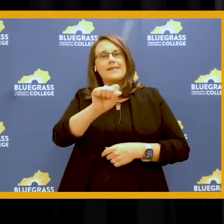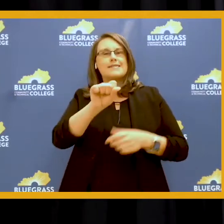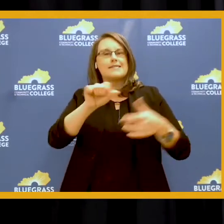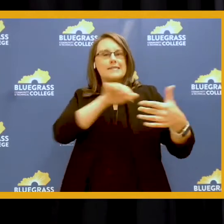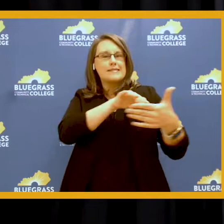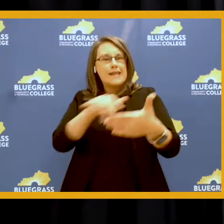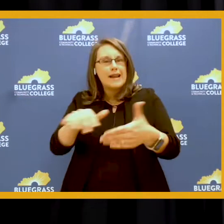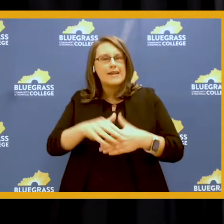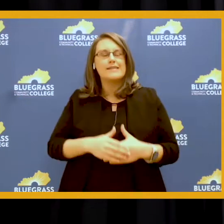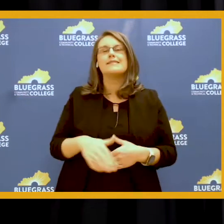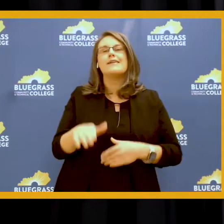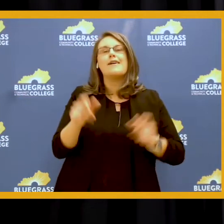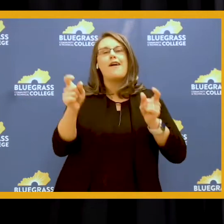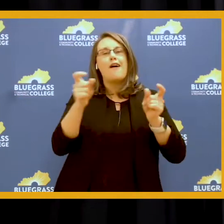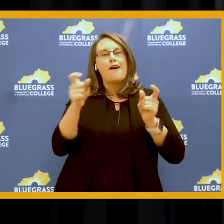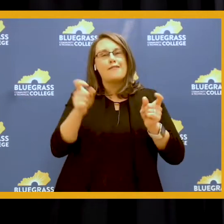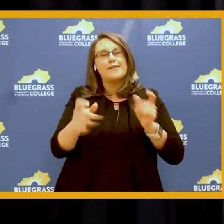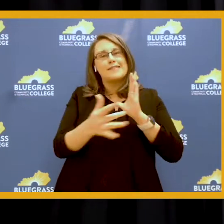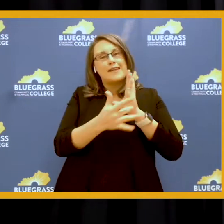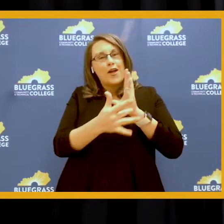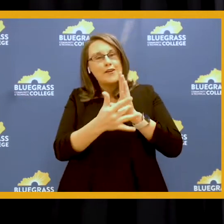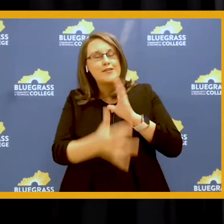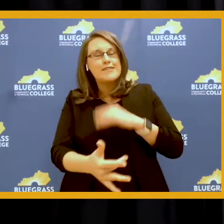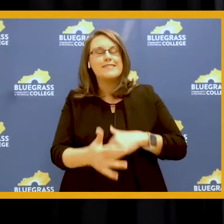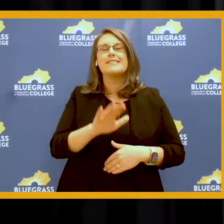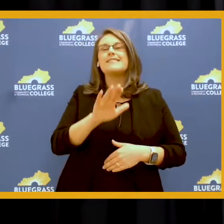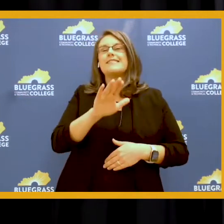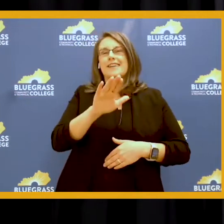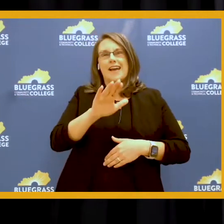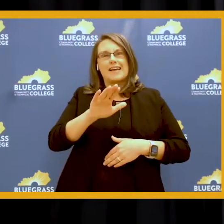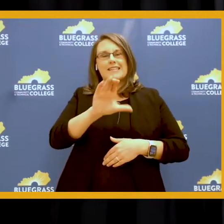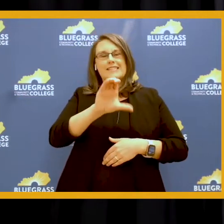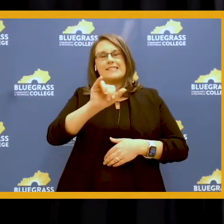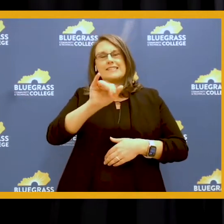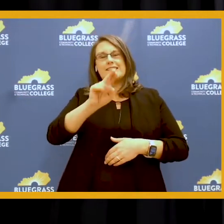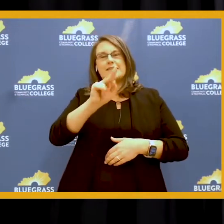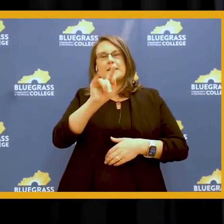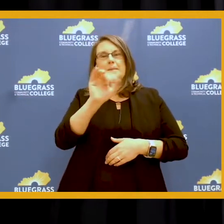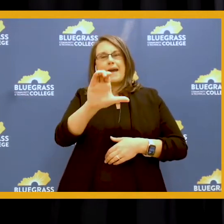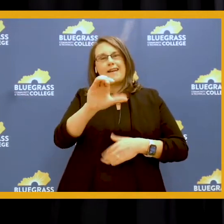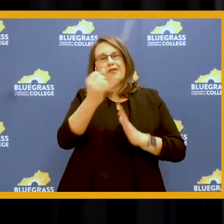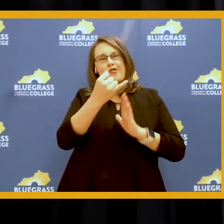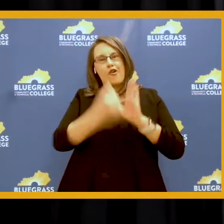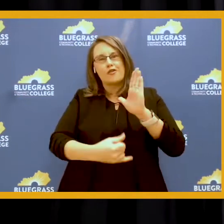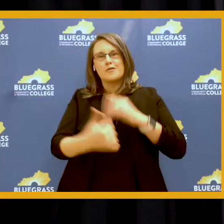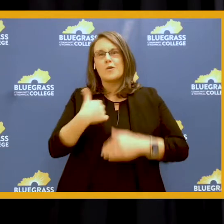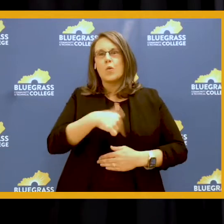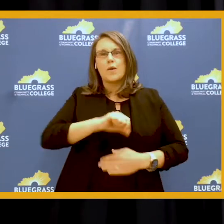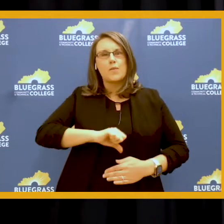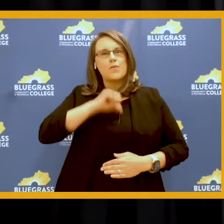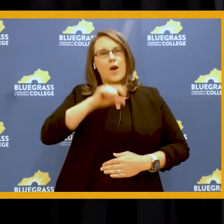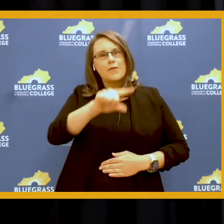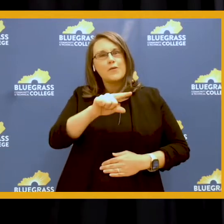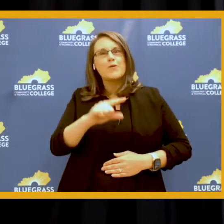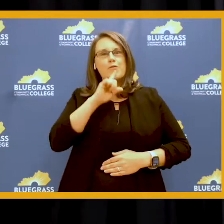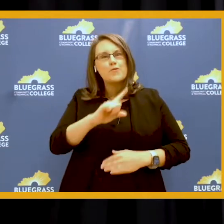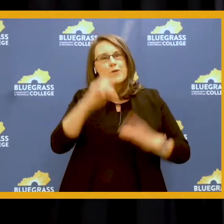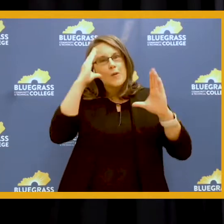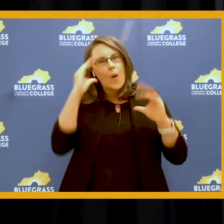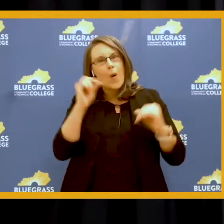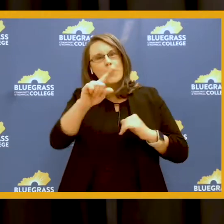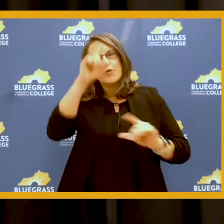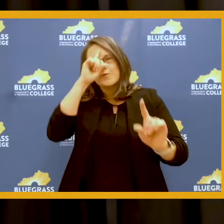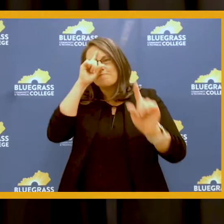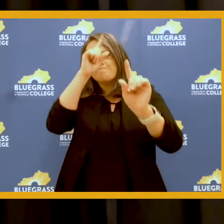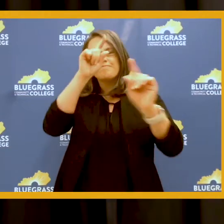Administrative Office Technologies, and Filmmaking and Cinematic Arts. We are so proud of you and look forward to watching you achieve all your